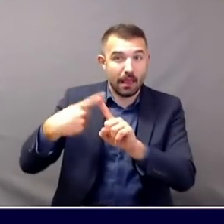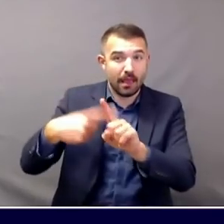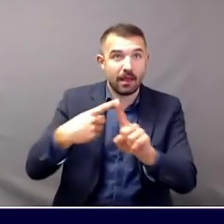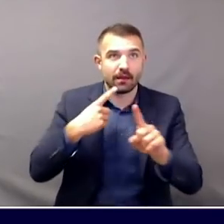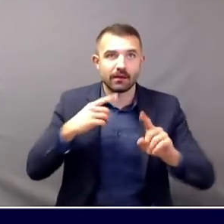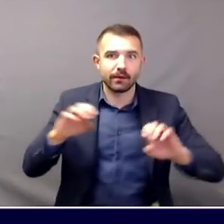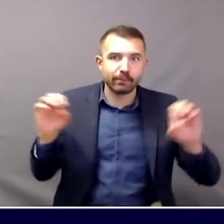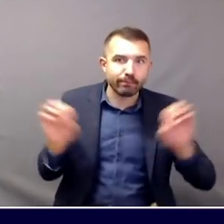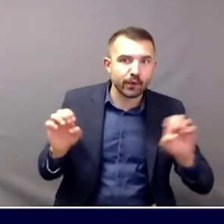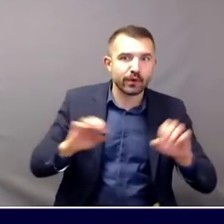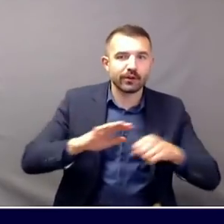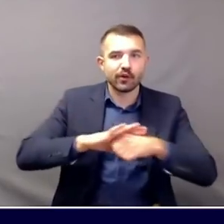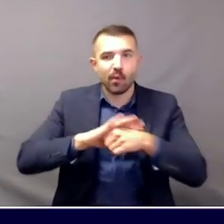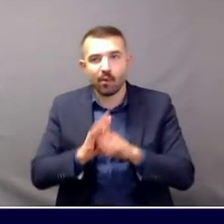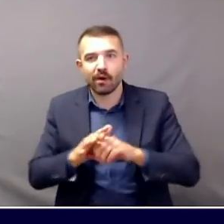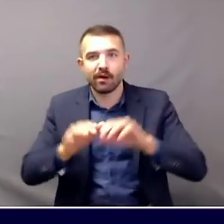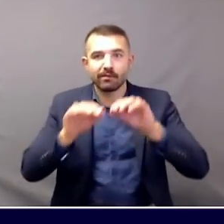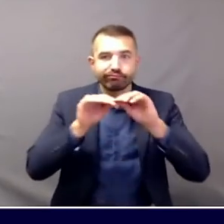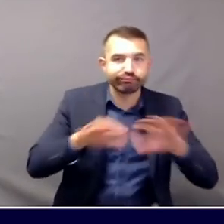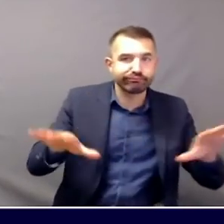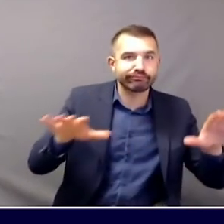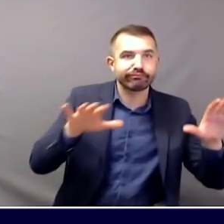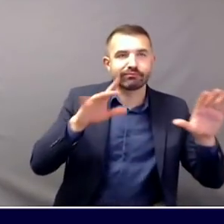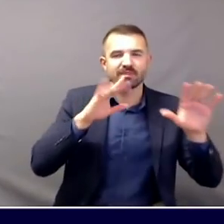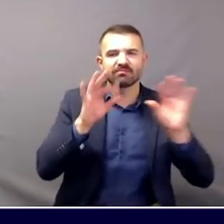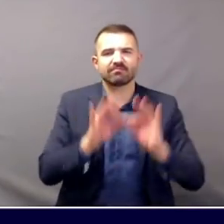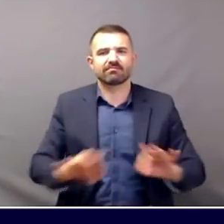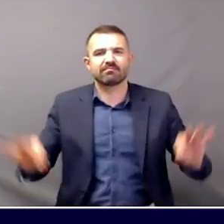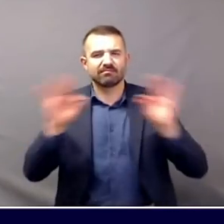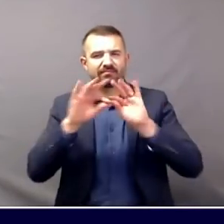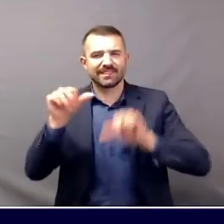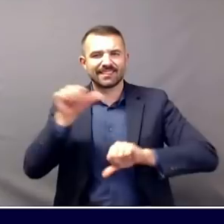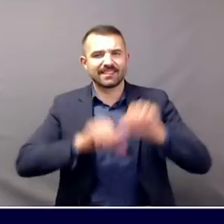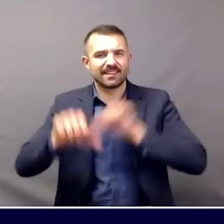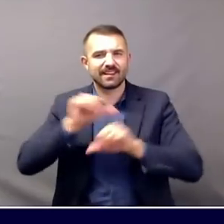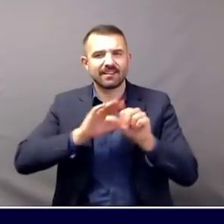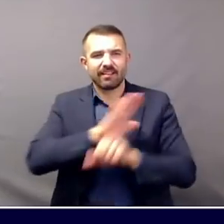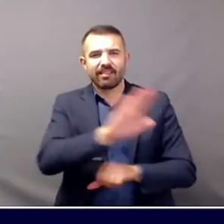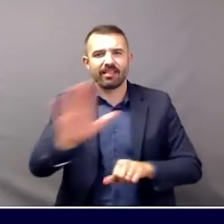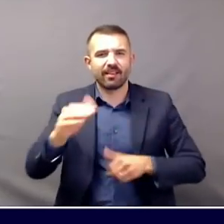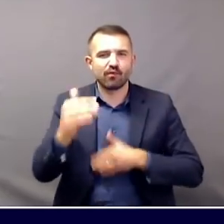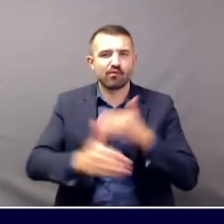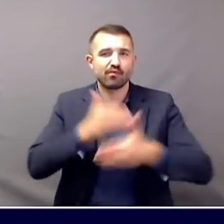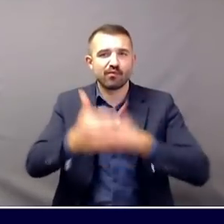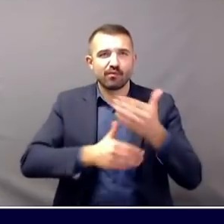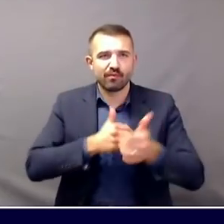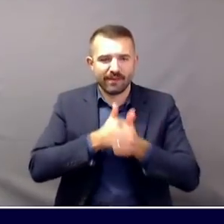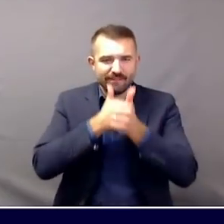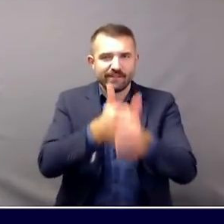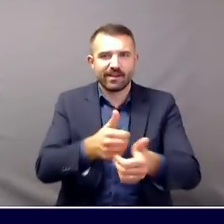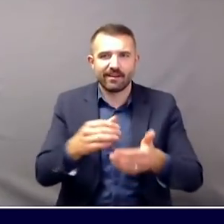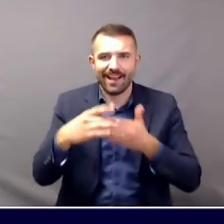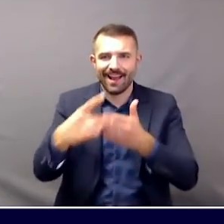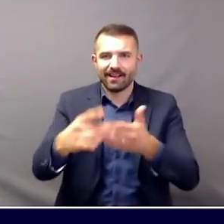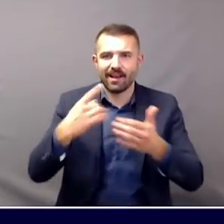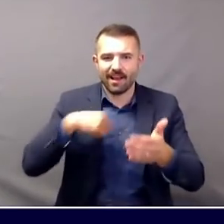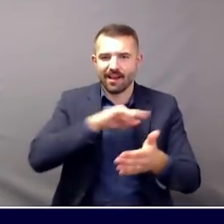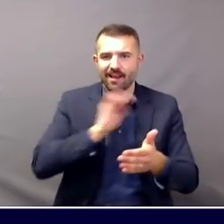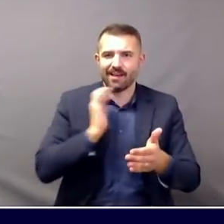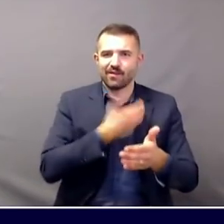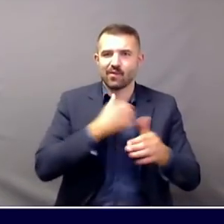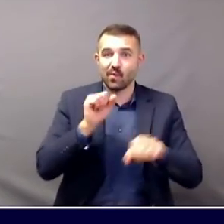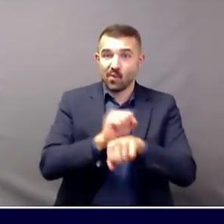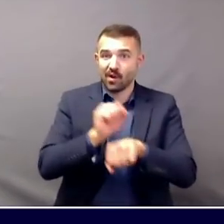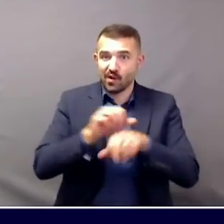scientific process still guides the way that we go about our work. Science remains our guiding